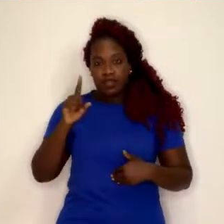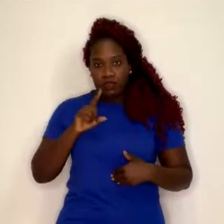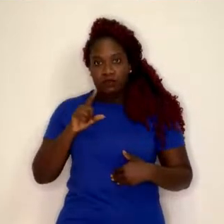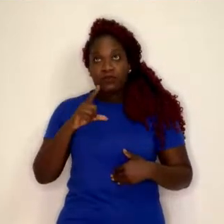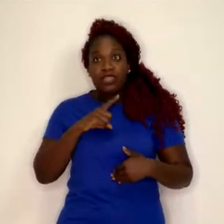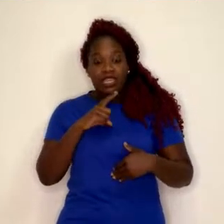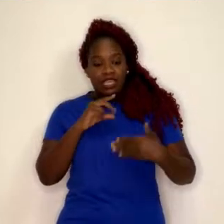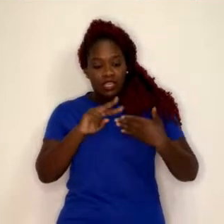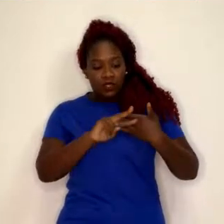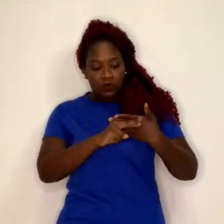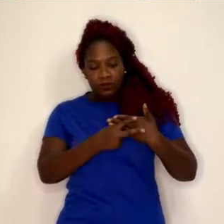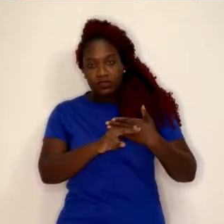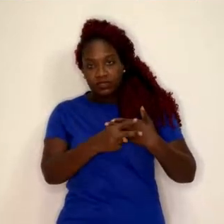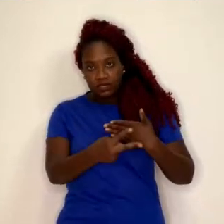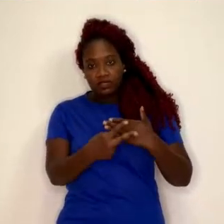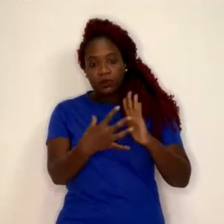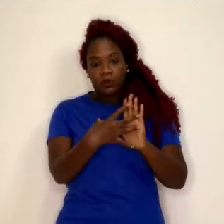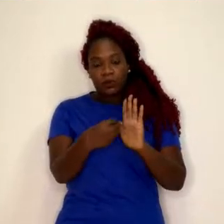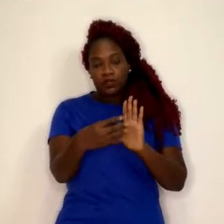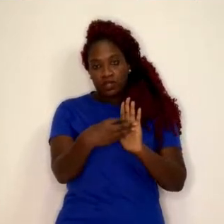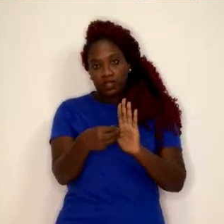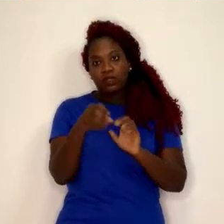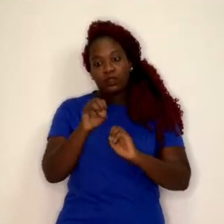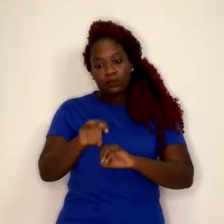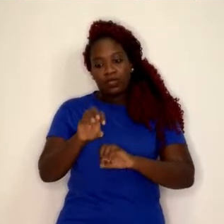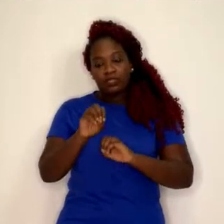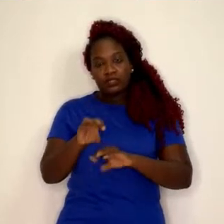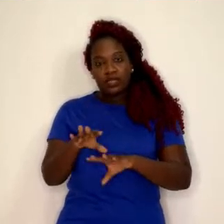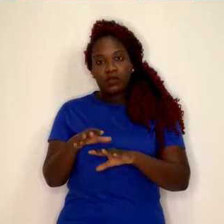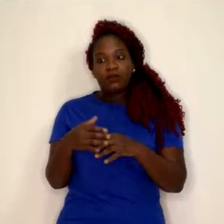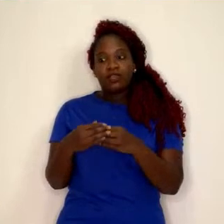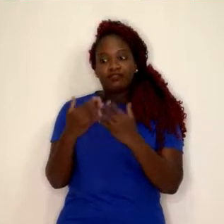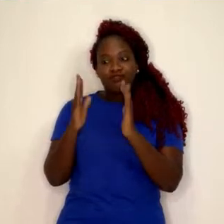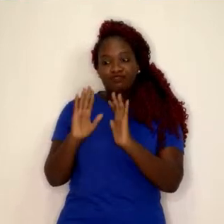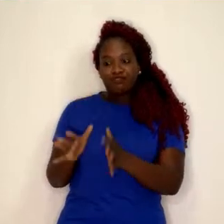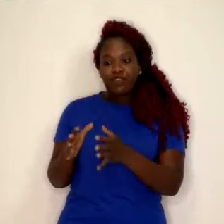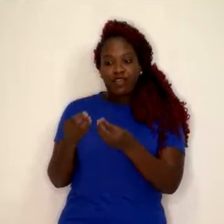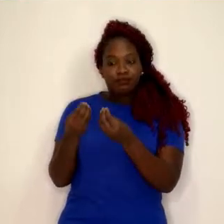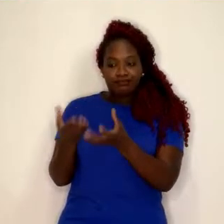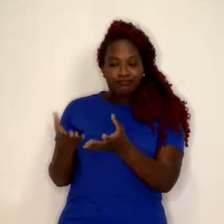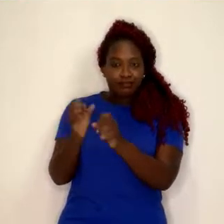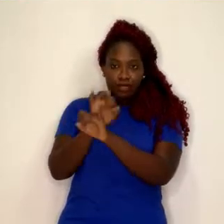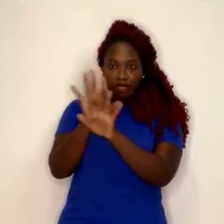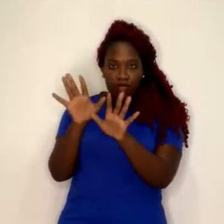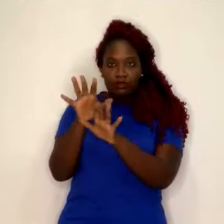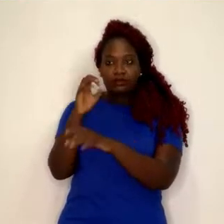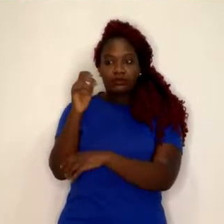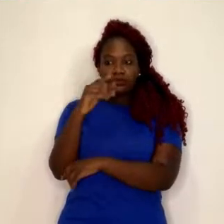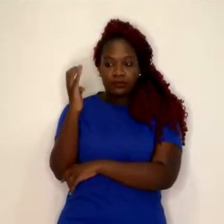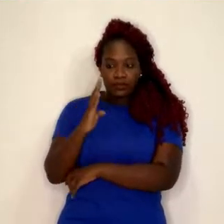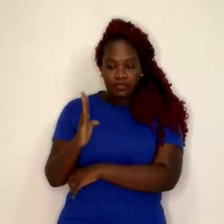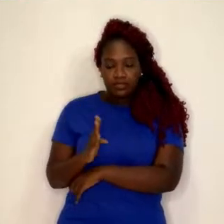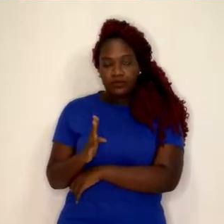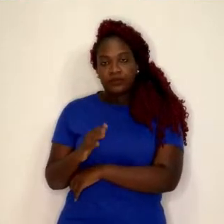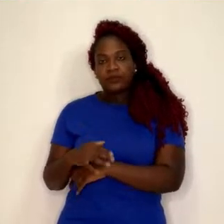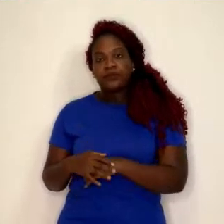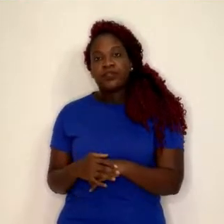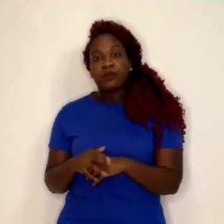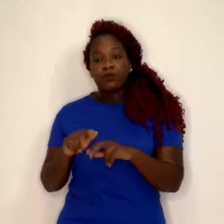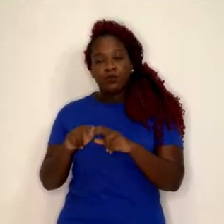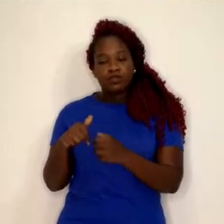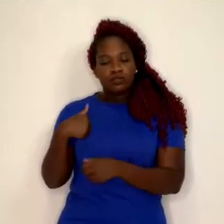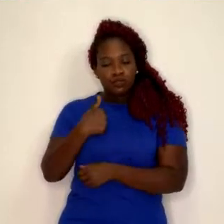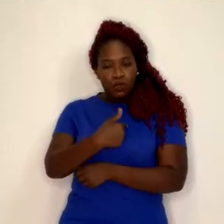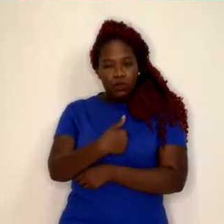it endures consequences of an educational model that is placed in our country, that places